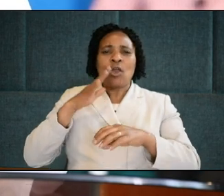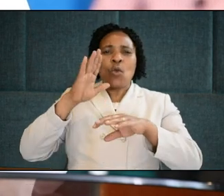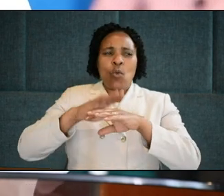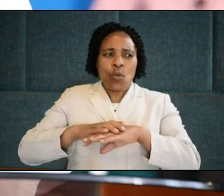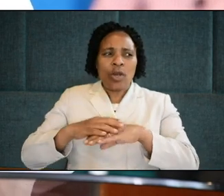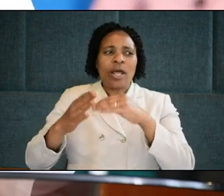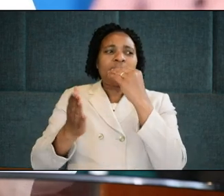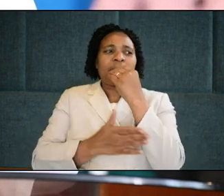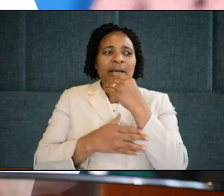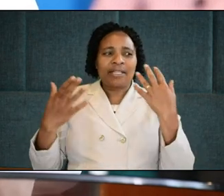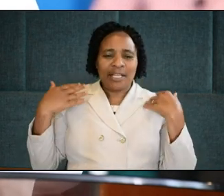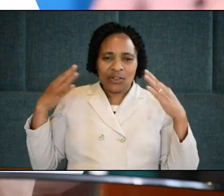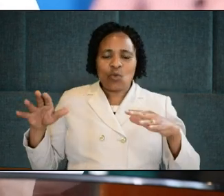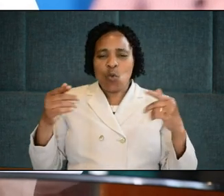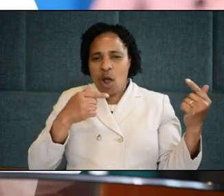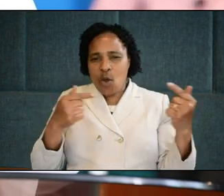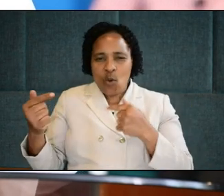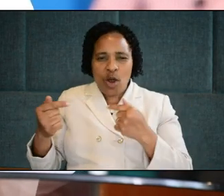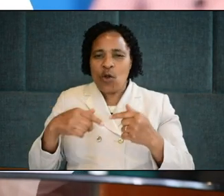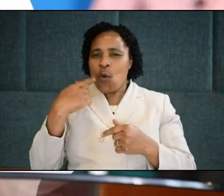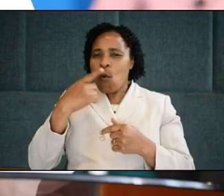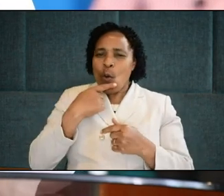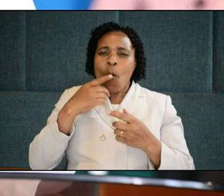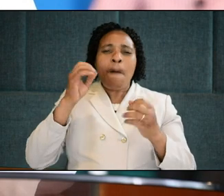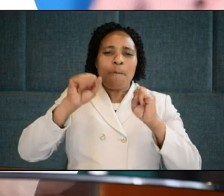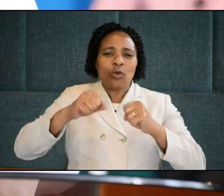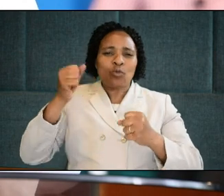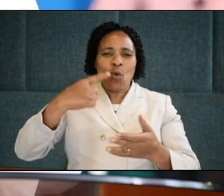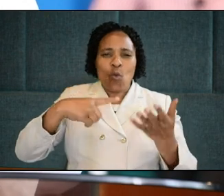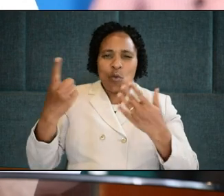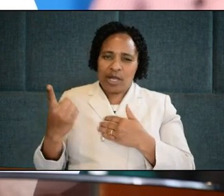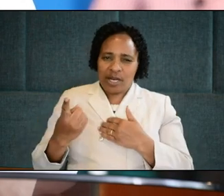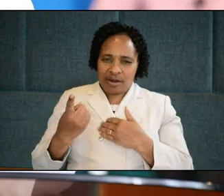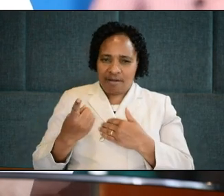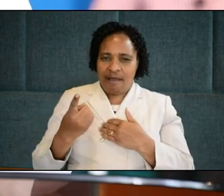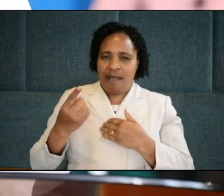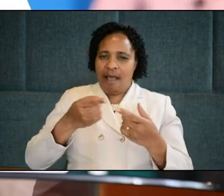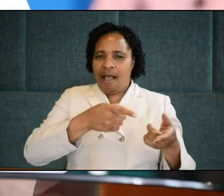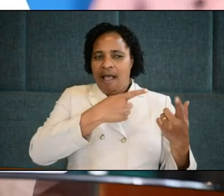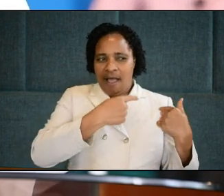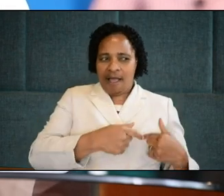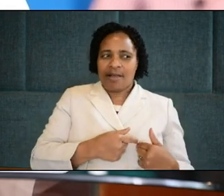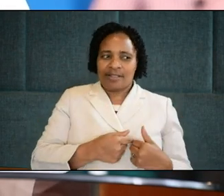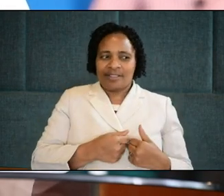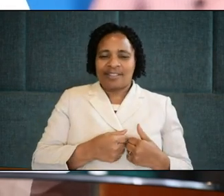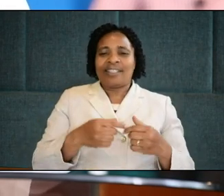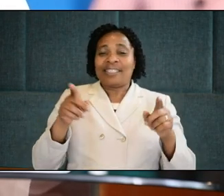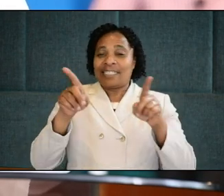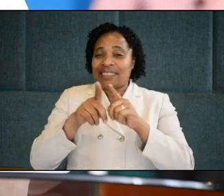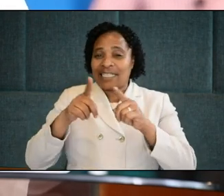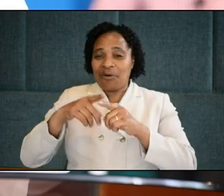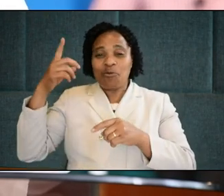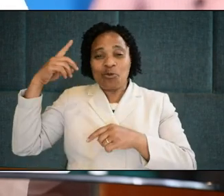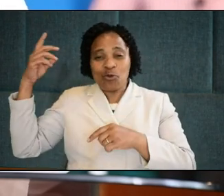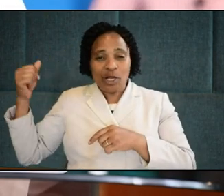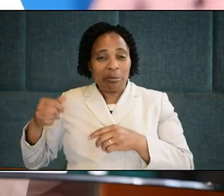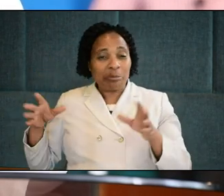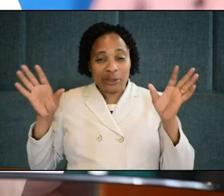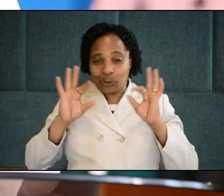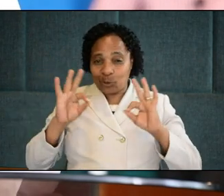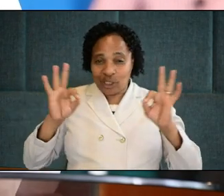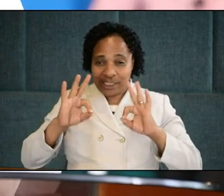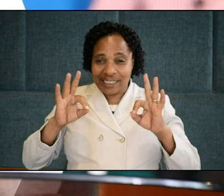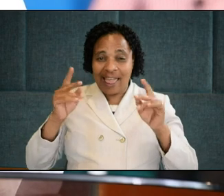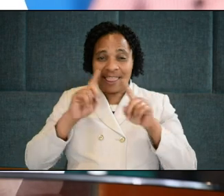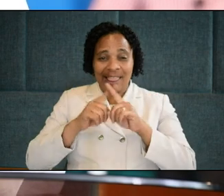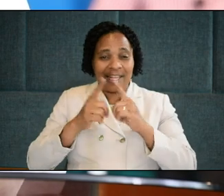bad angel were arguing over who was going to win Melissa's heart. Such a dream is strange and